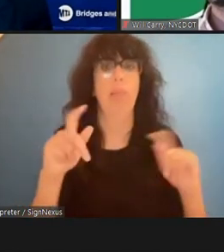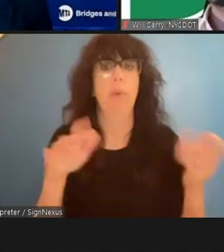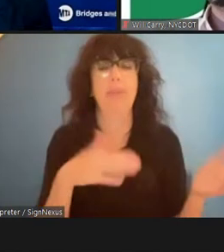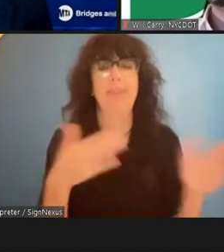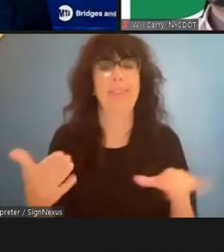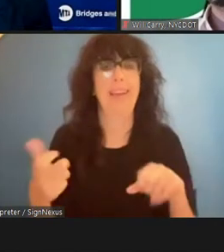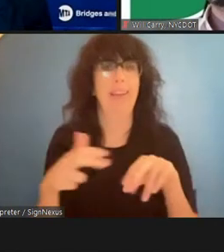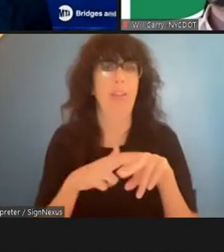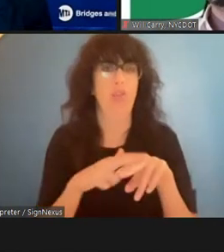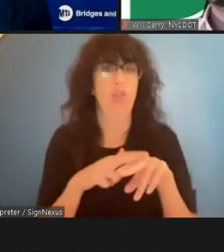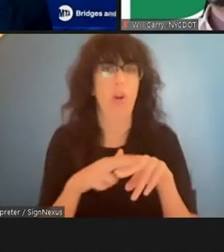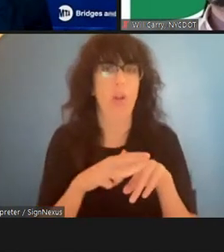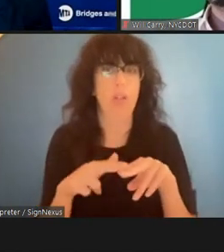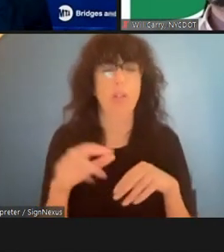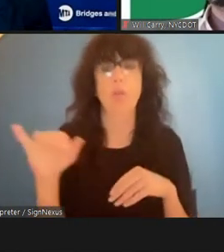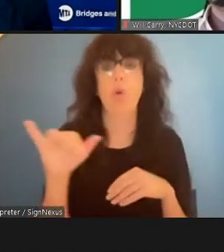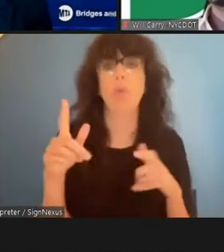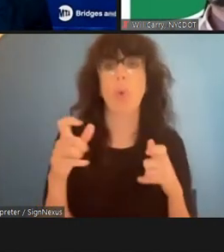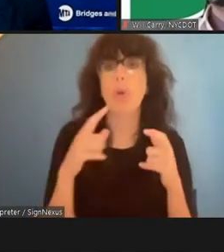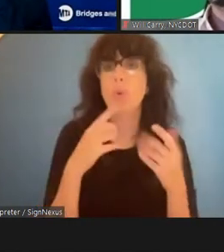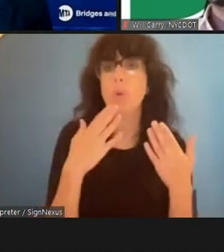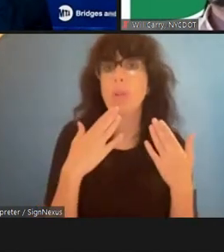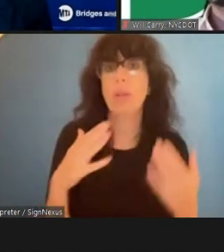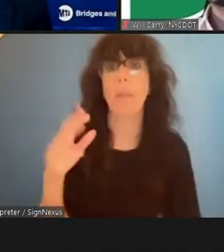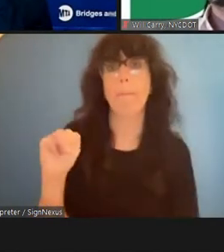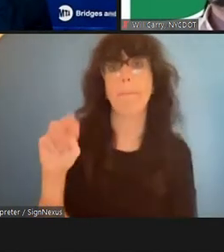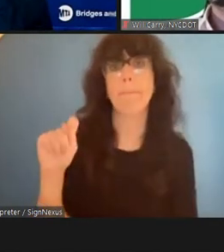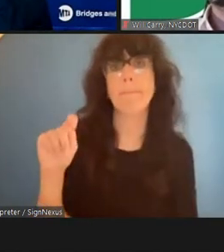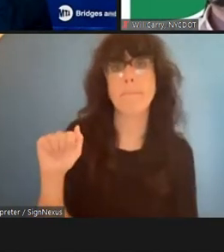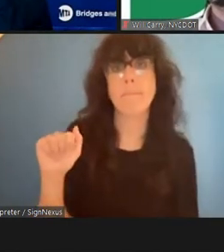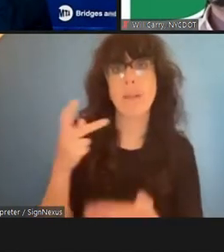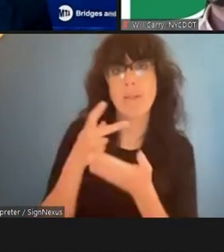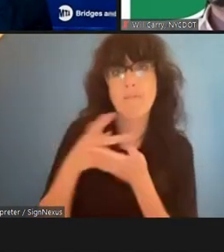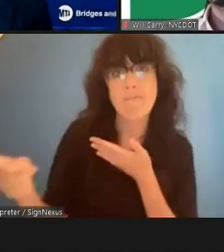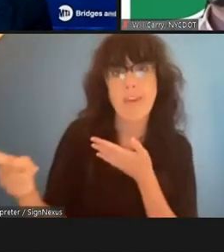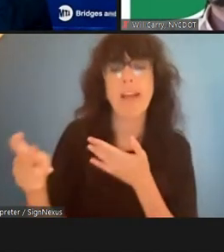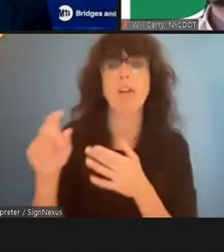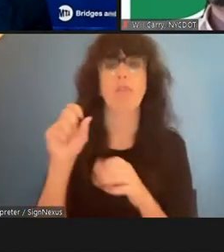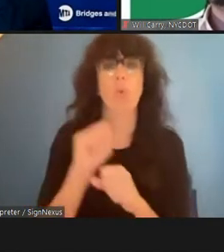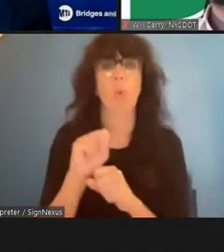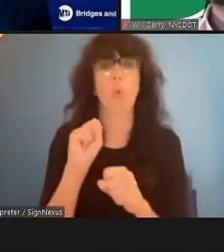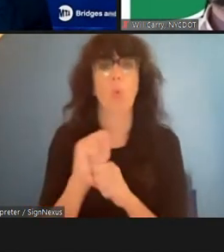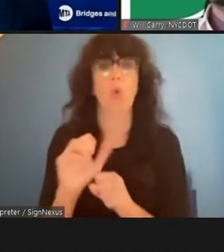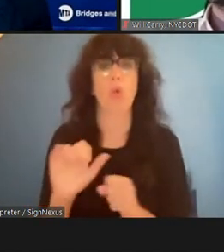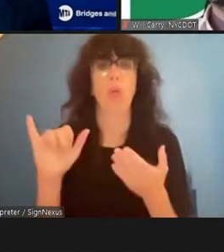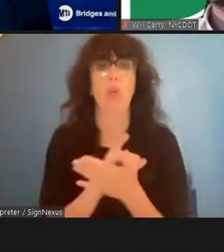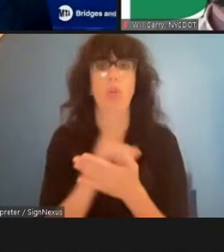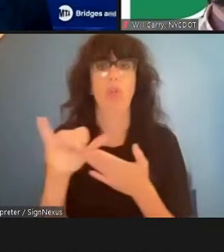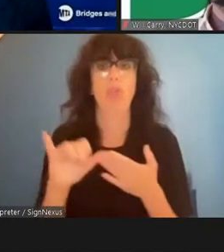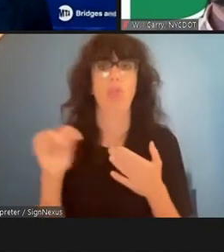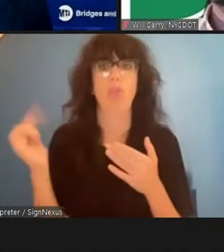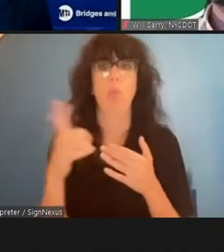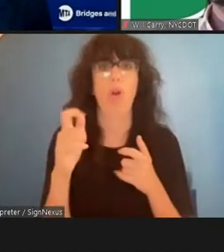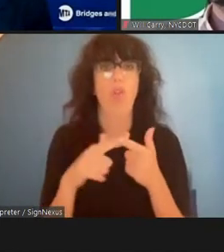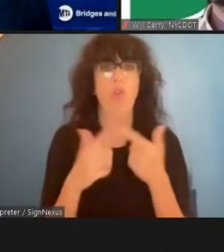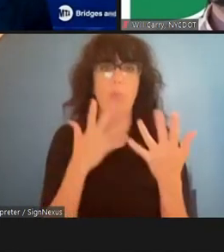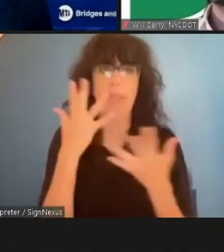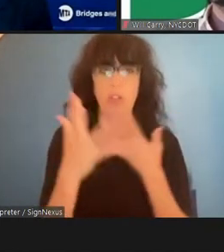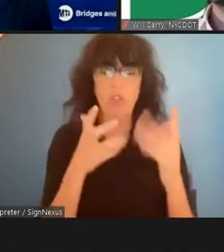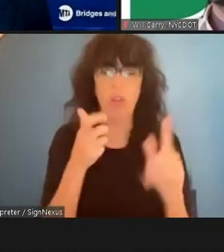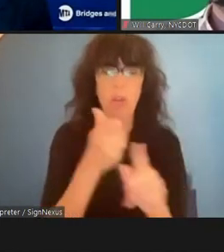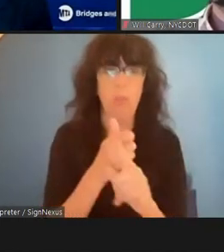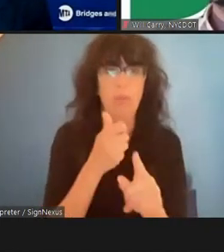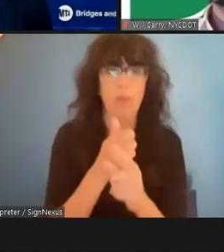but not least i would like to say mta has failed hard work in new york you all should be ashamed of yourselves you failed big